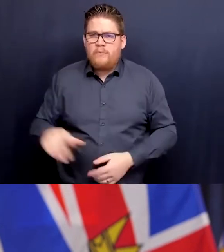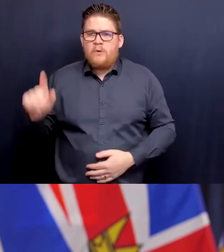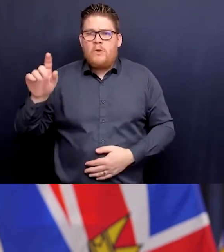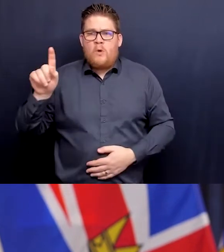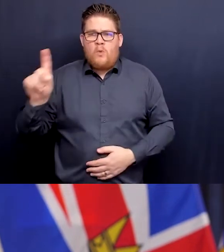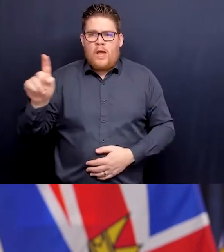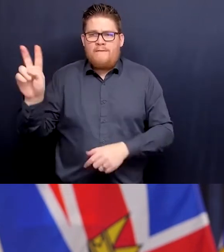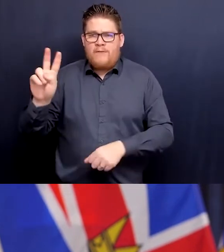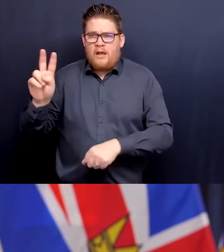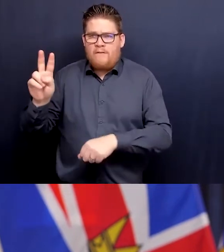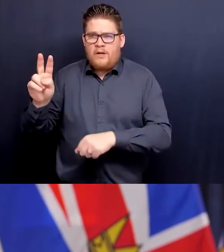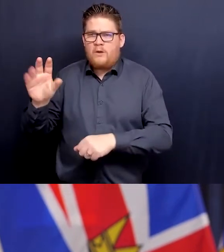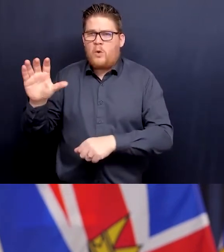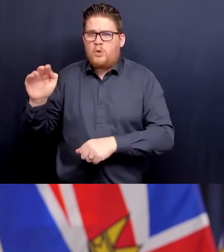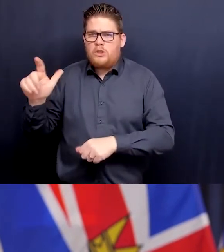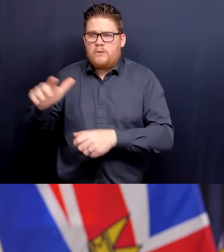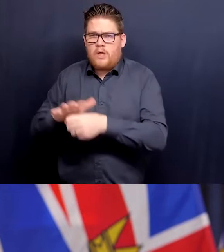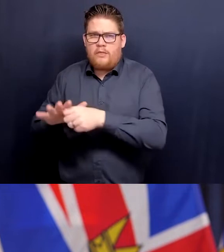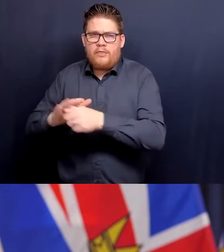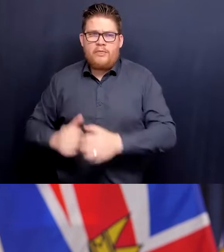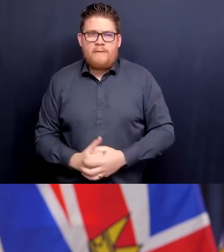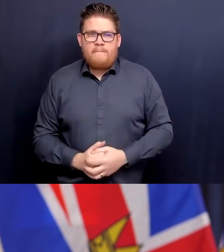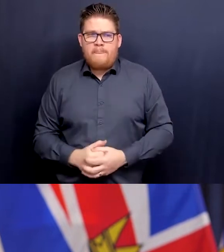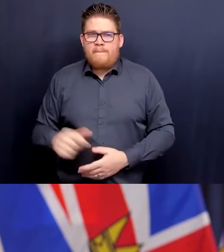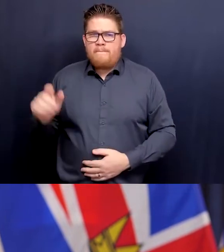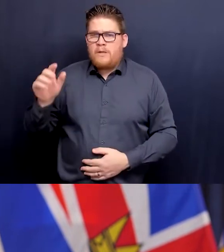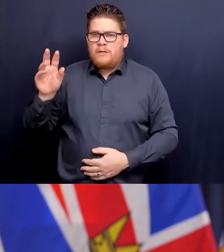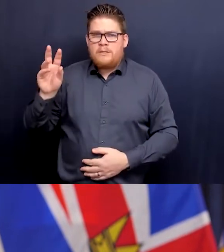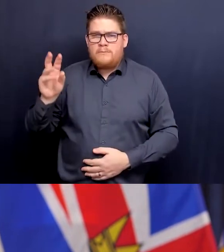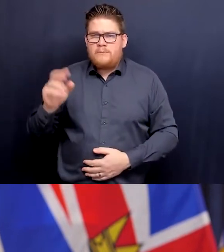postponed. Just wait for the bells.